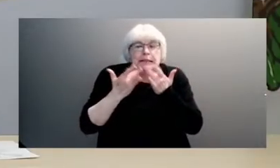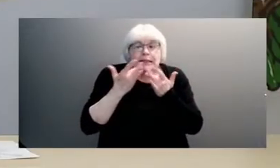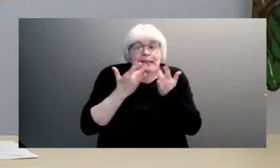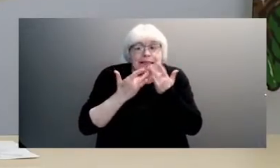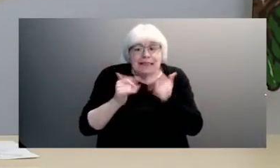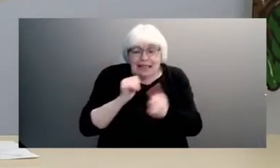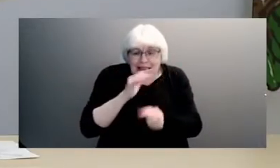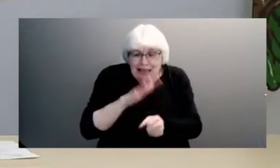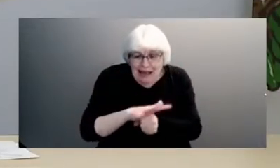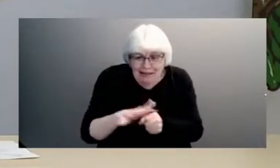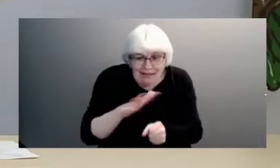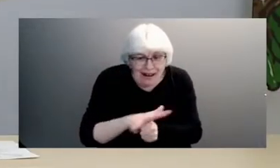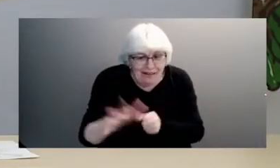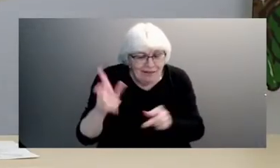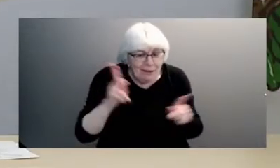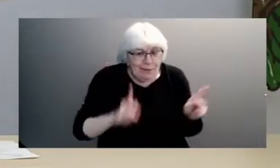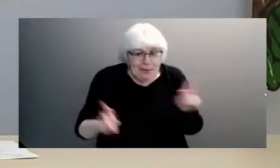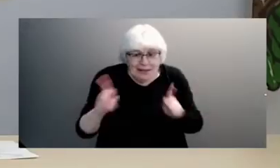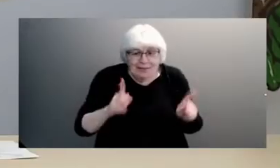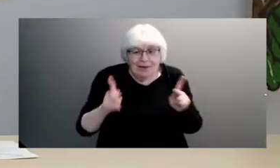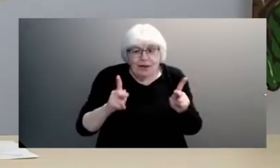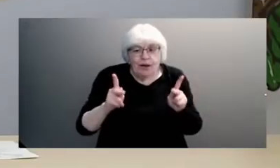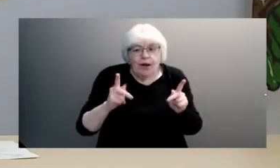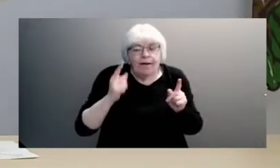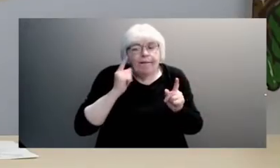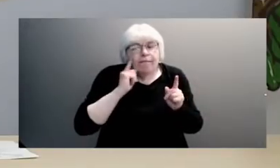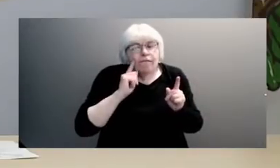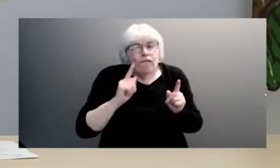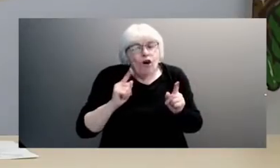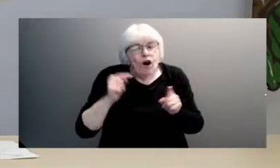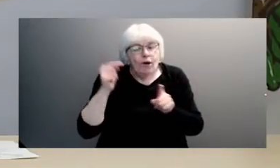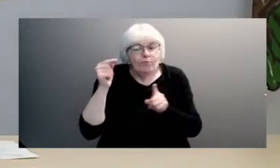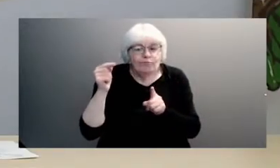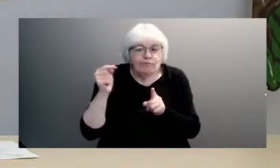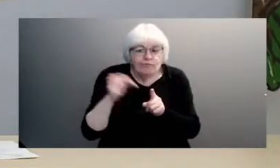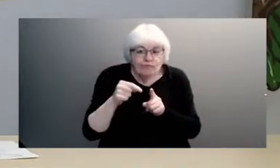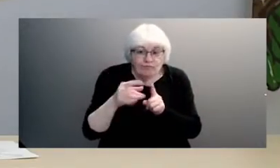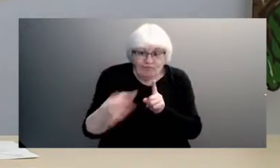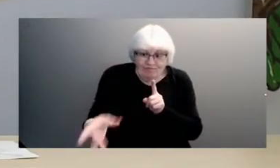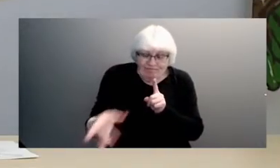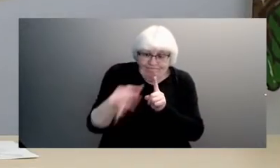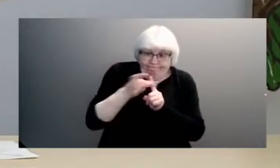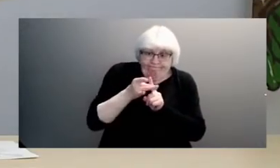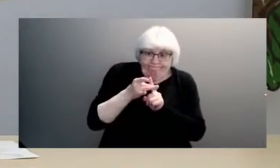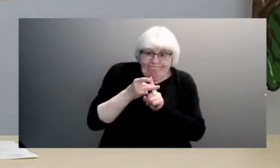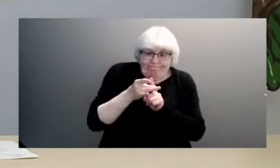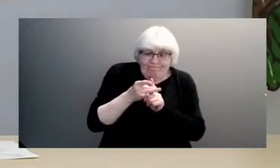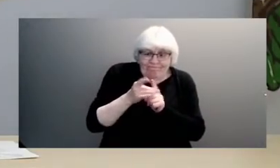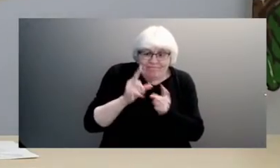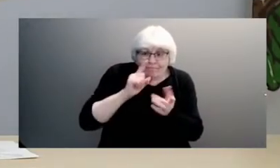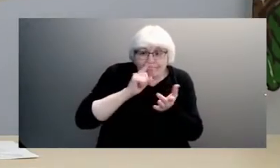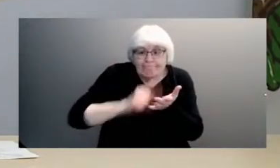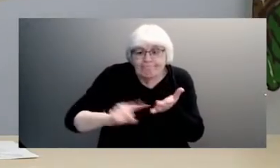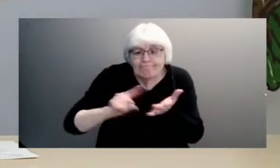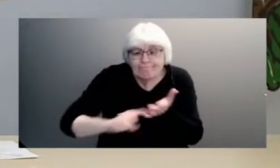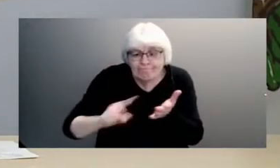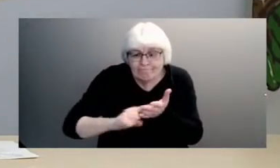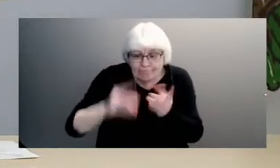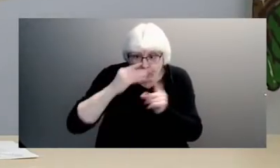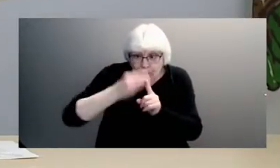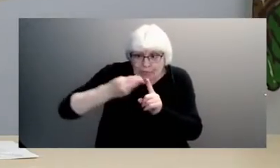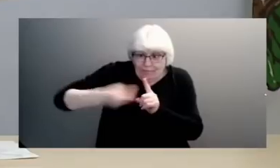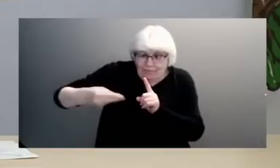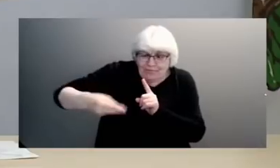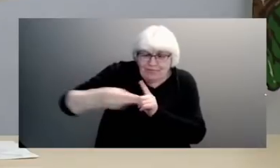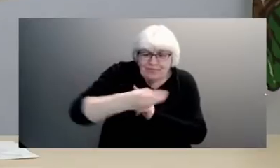contact tracing. Can you specify, or could you, I guess, give me any details about that? So, I mean, a good example might be that, and we've